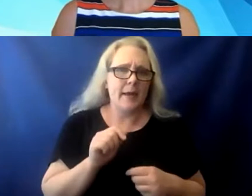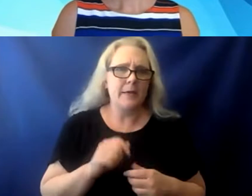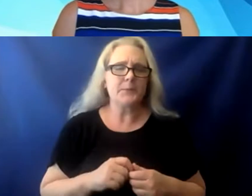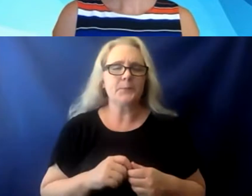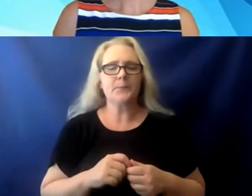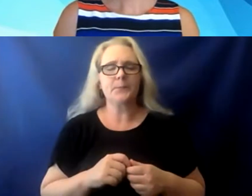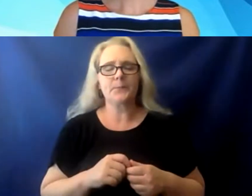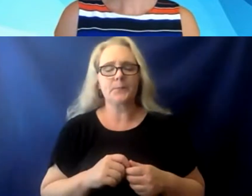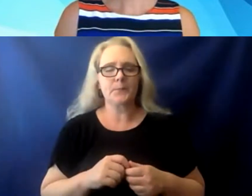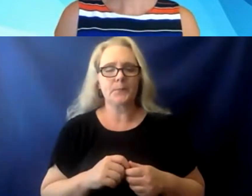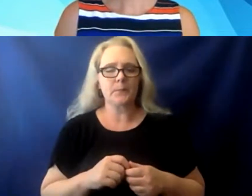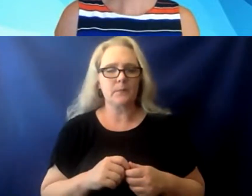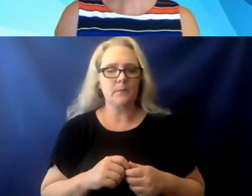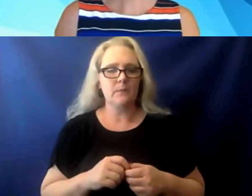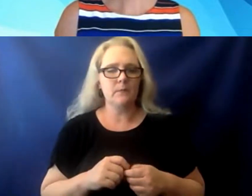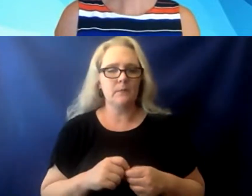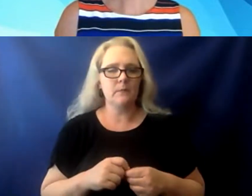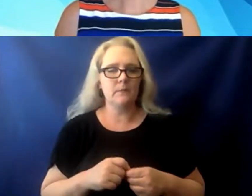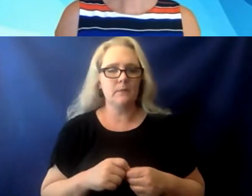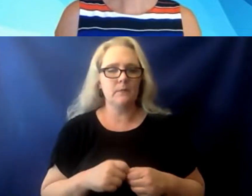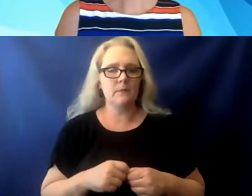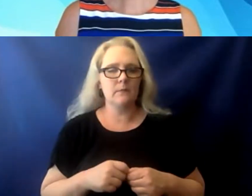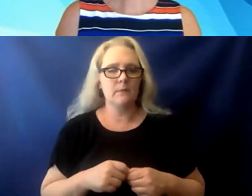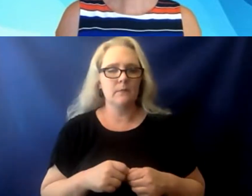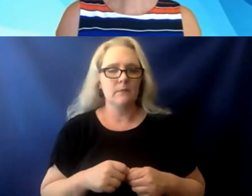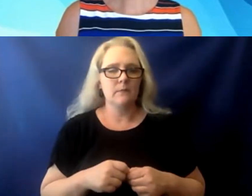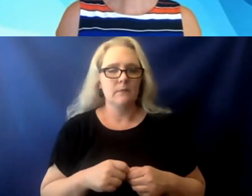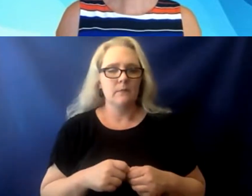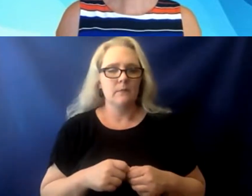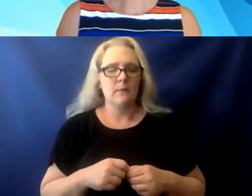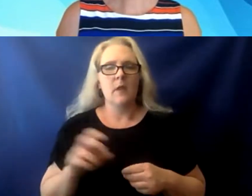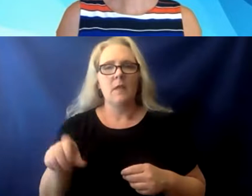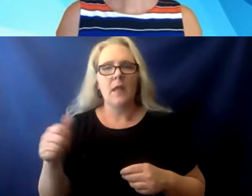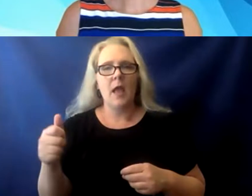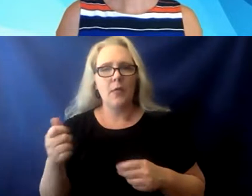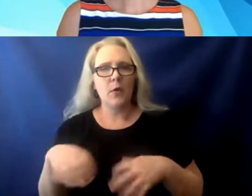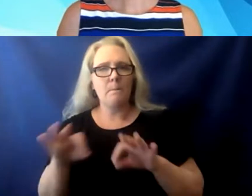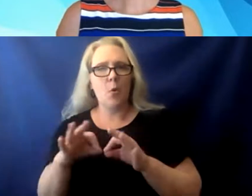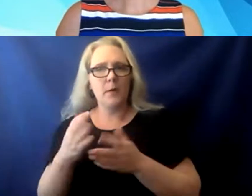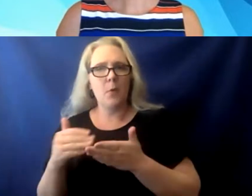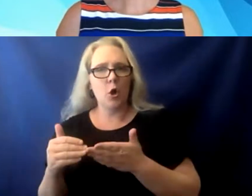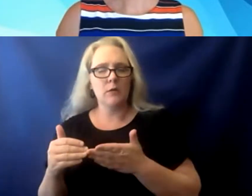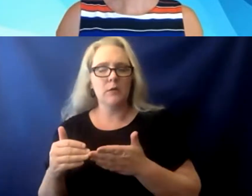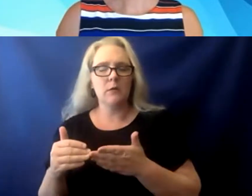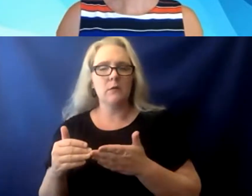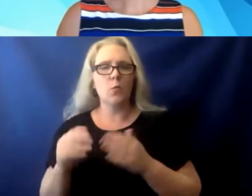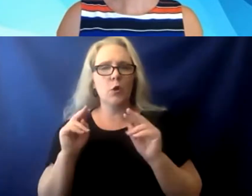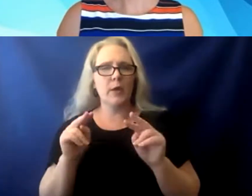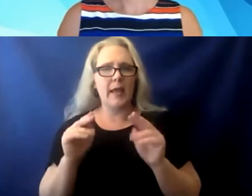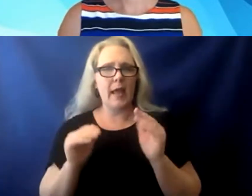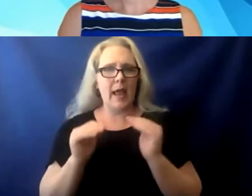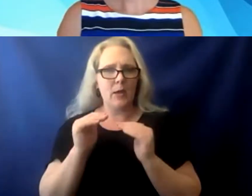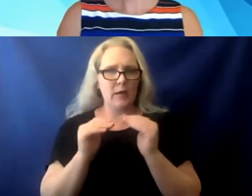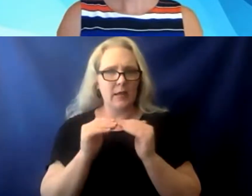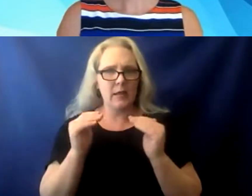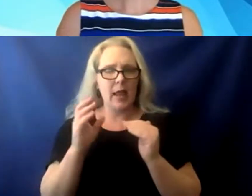The other thing I was going to say is I think there's an important piece about when we look at equity and disparity specifically,